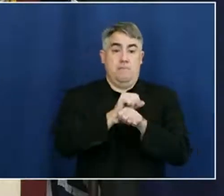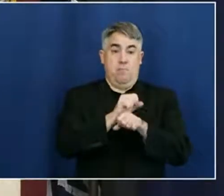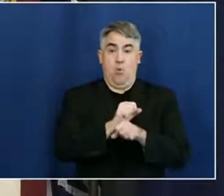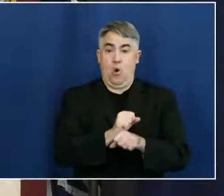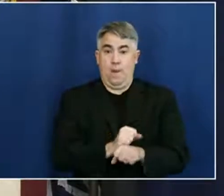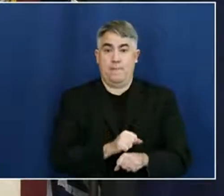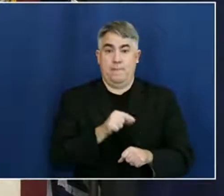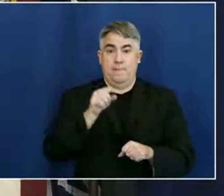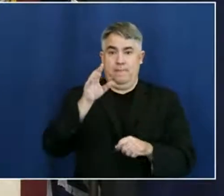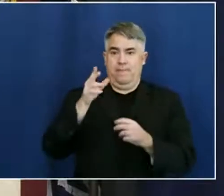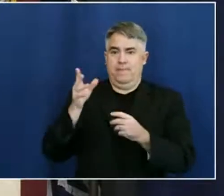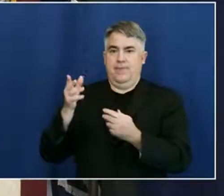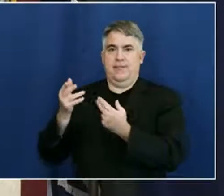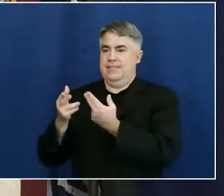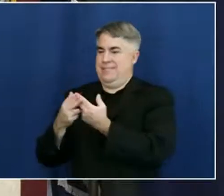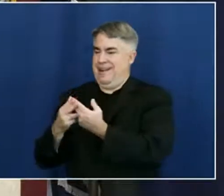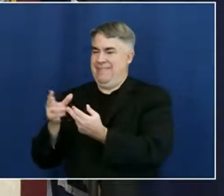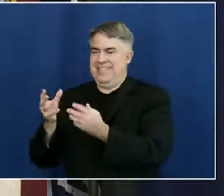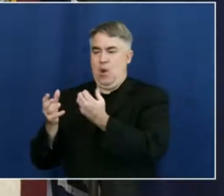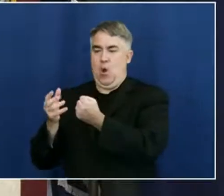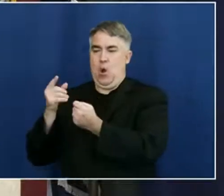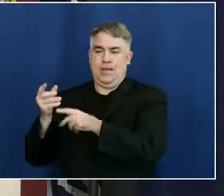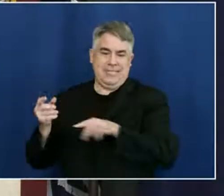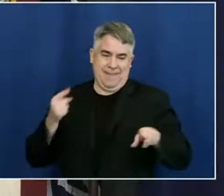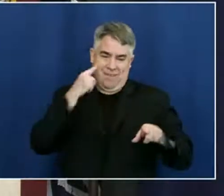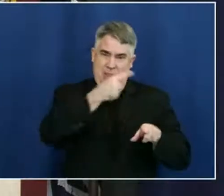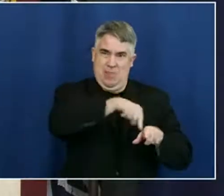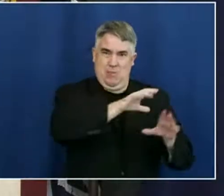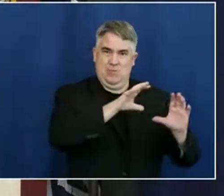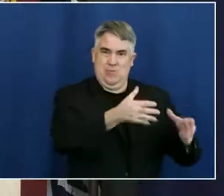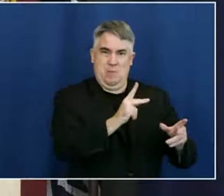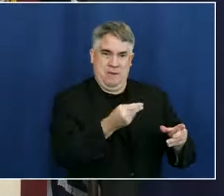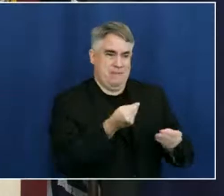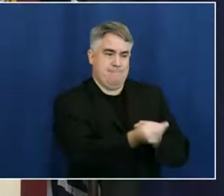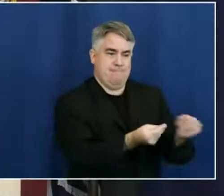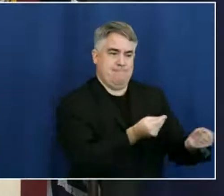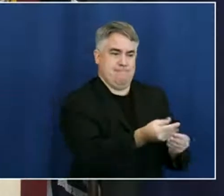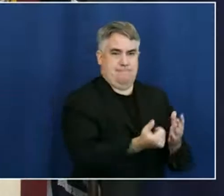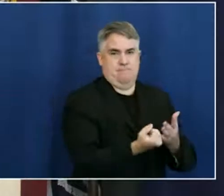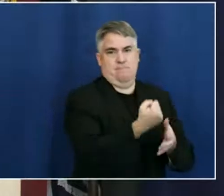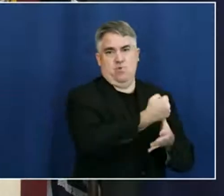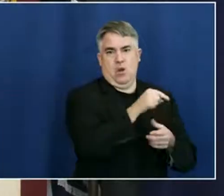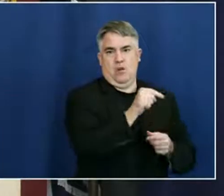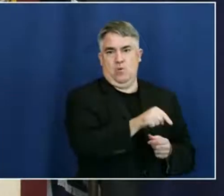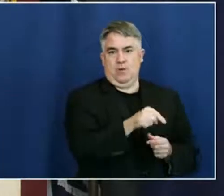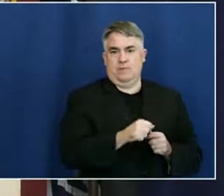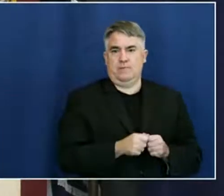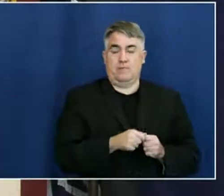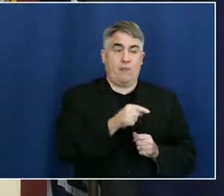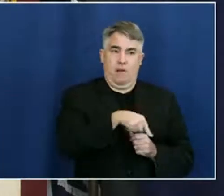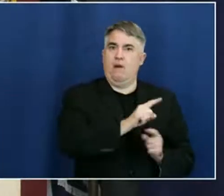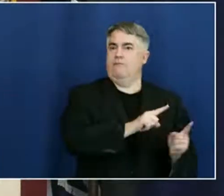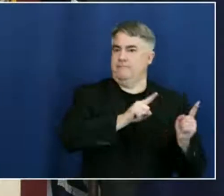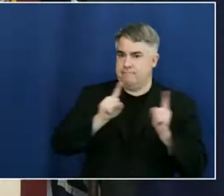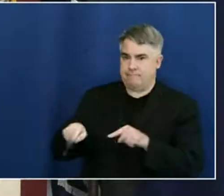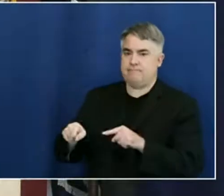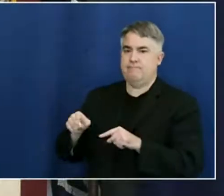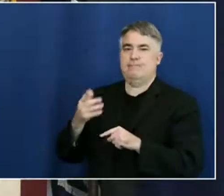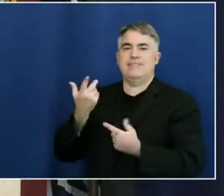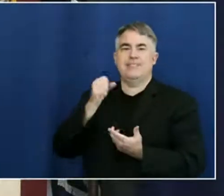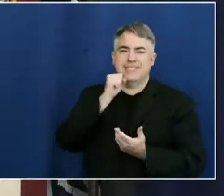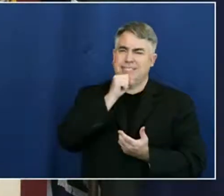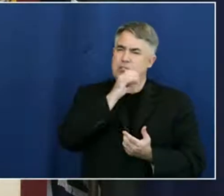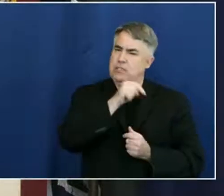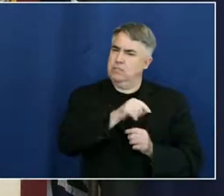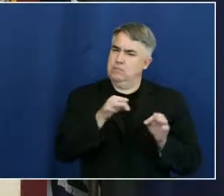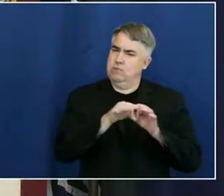workers who can go out and find seniors, connect them to appointments, and help facilitate their vaccination process. In addition to that, 211